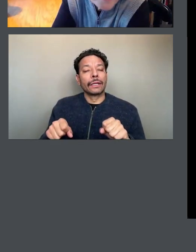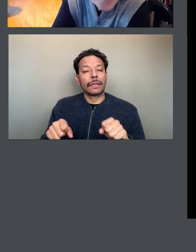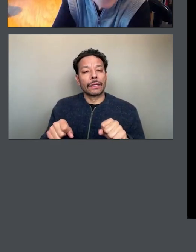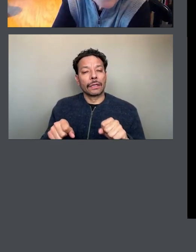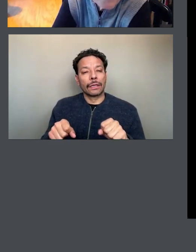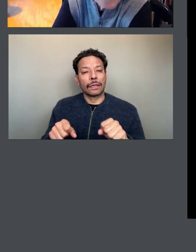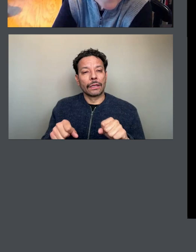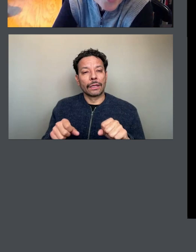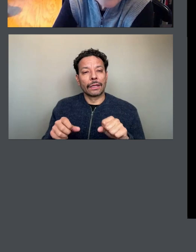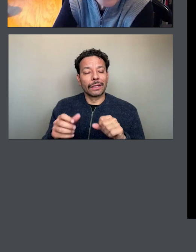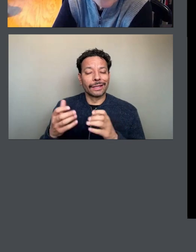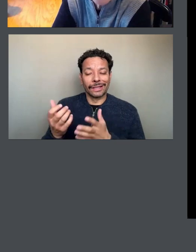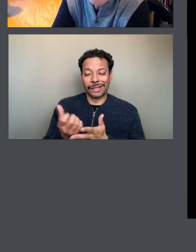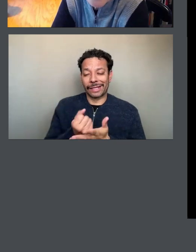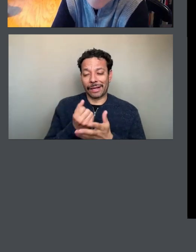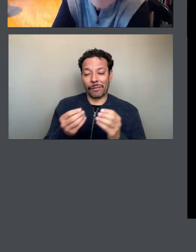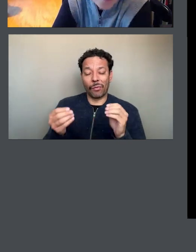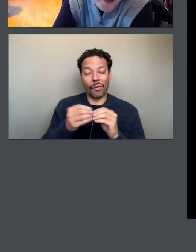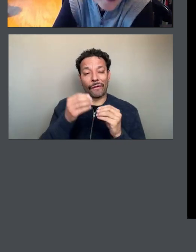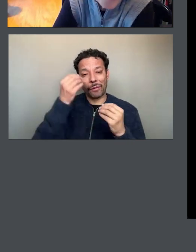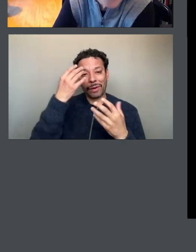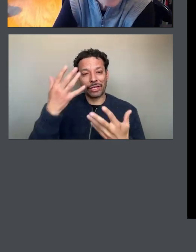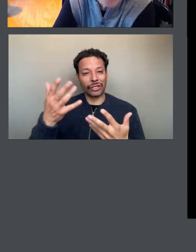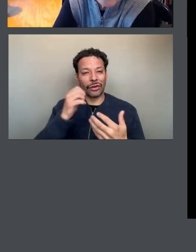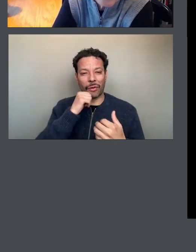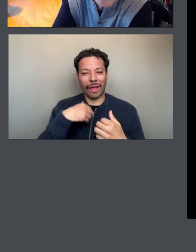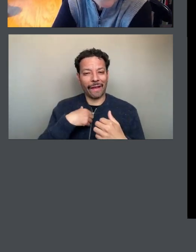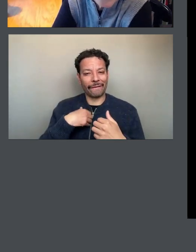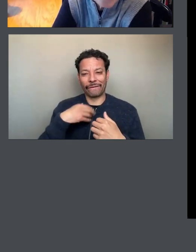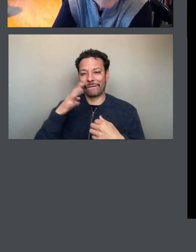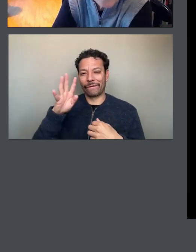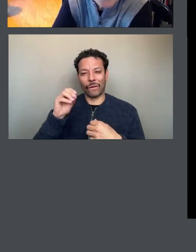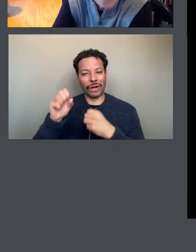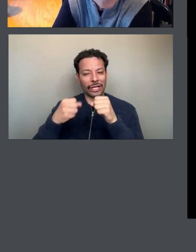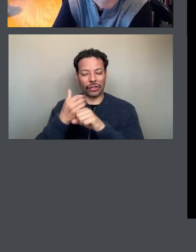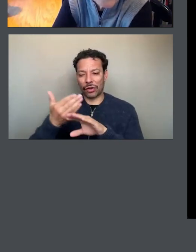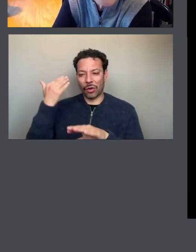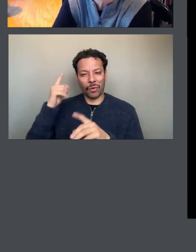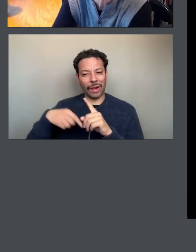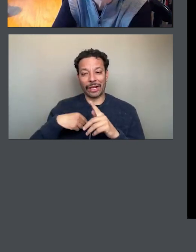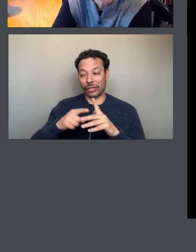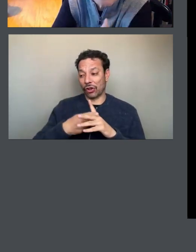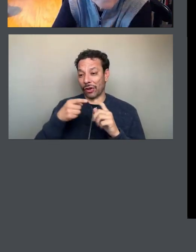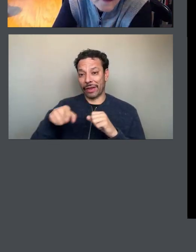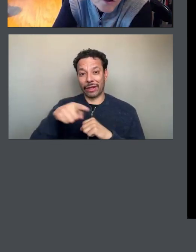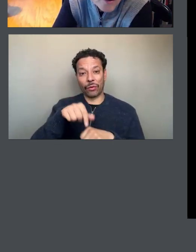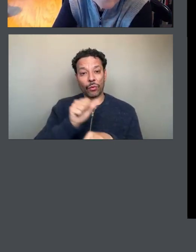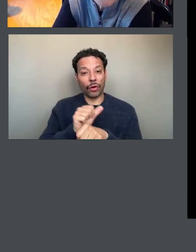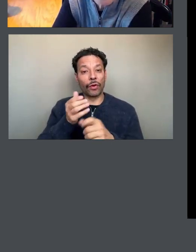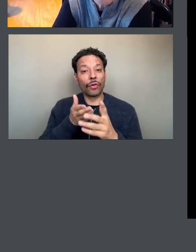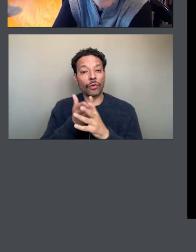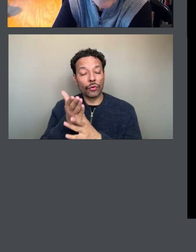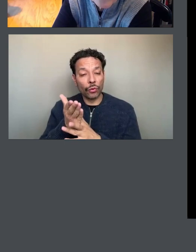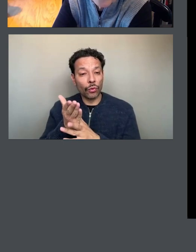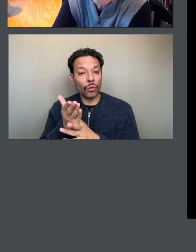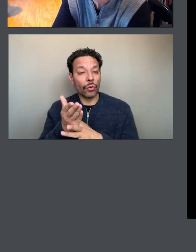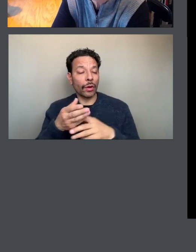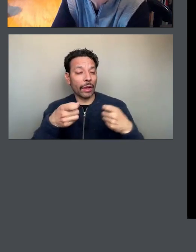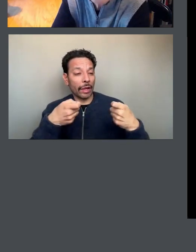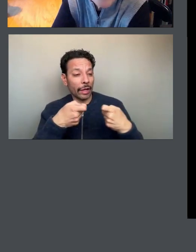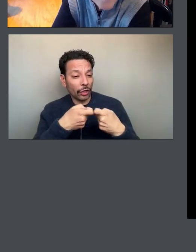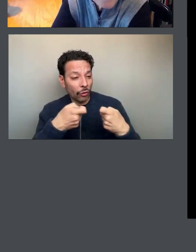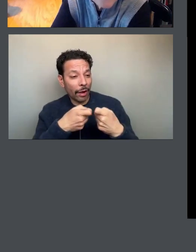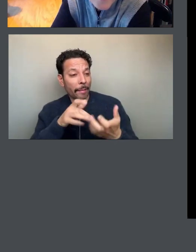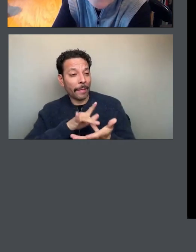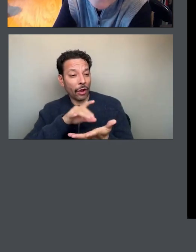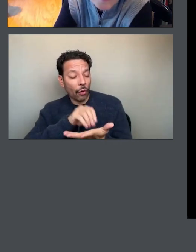garner additional information that we didn't have 40 years ago when I started this work. That through the electronic medical record,